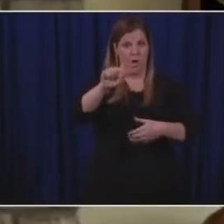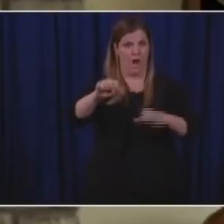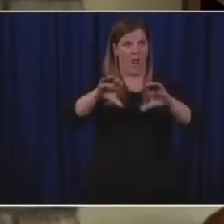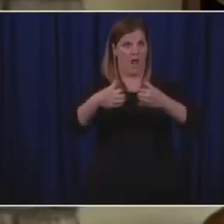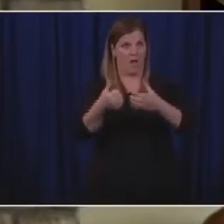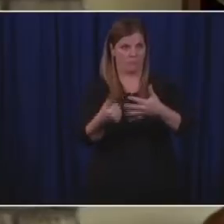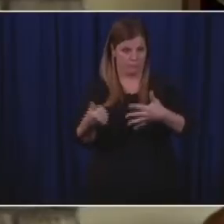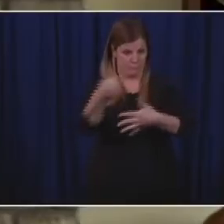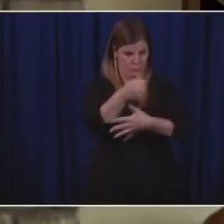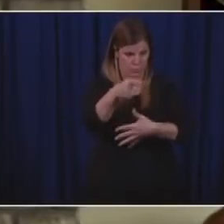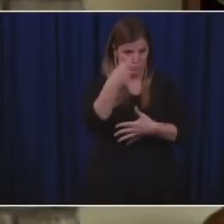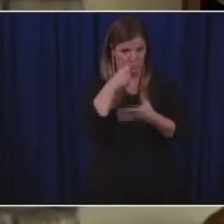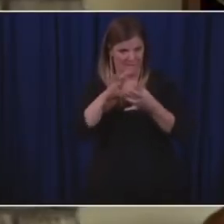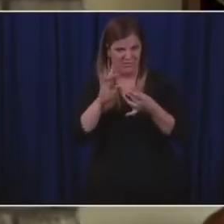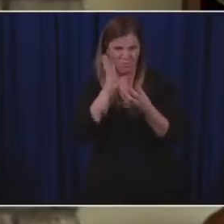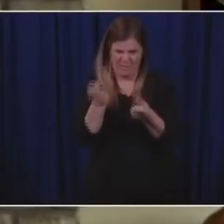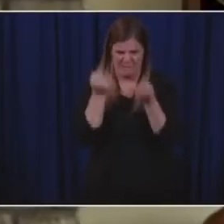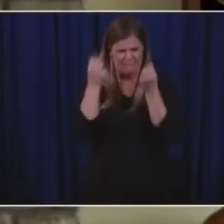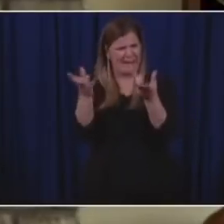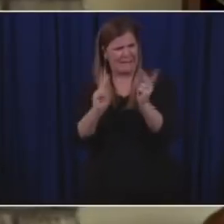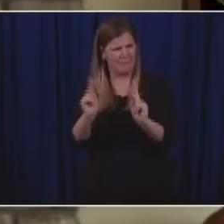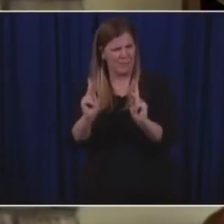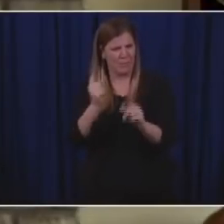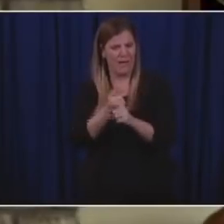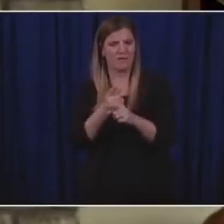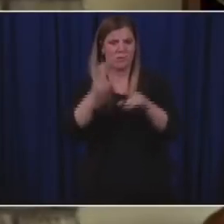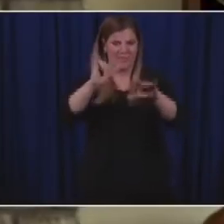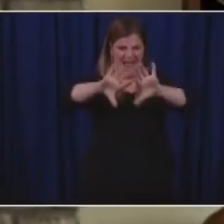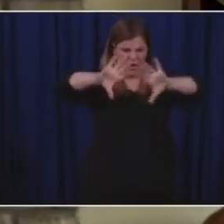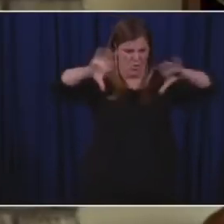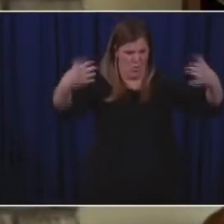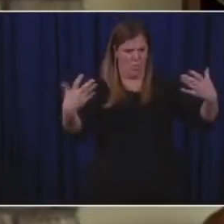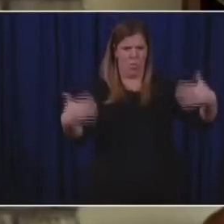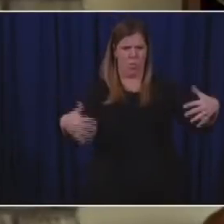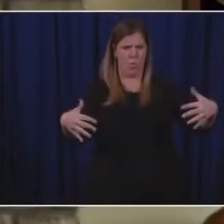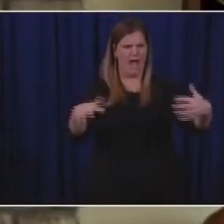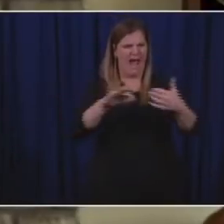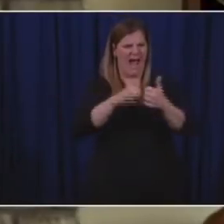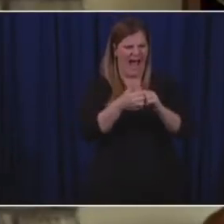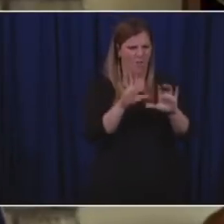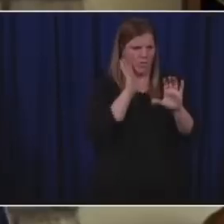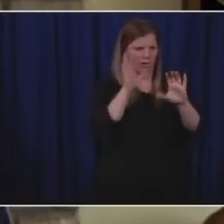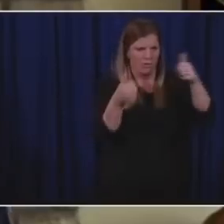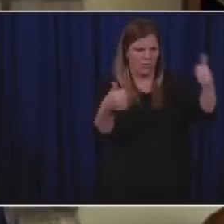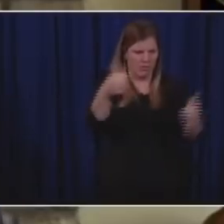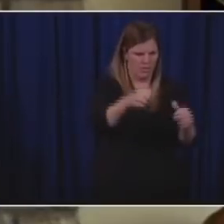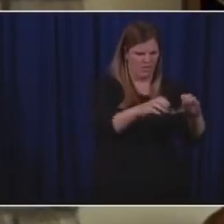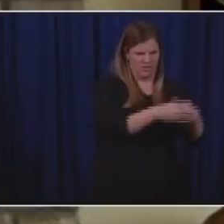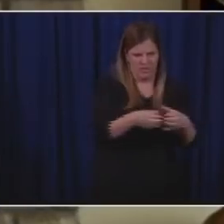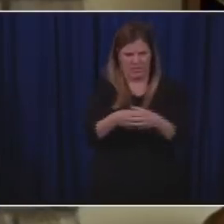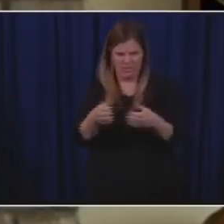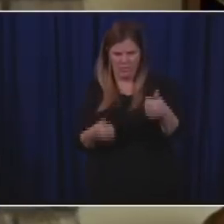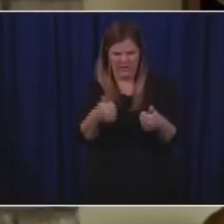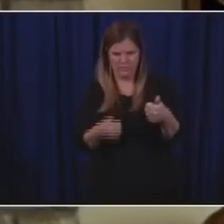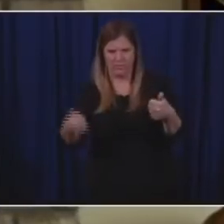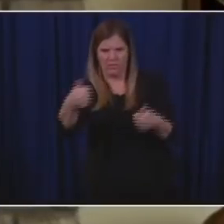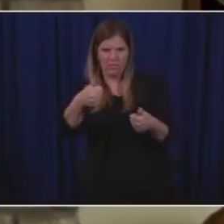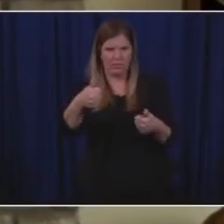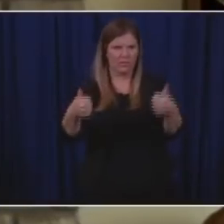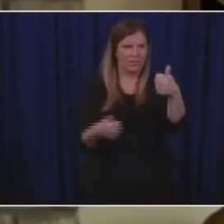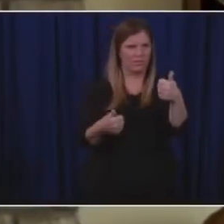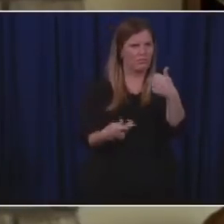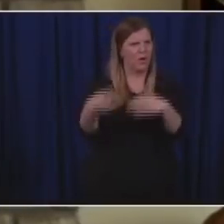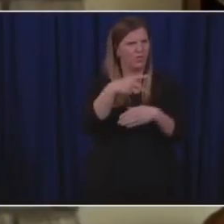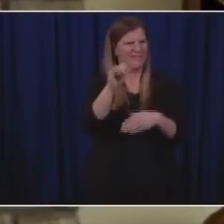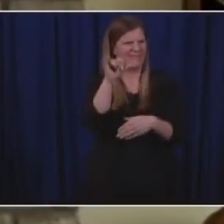you mentioned. How are you going to prioritize within that group? And how will